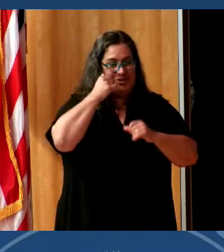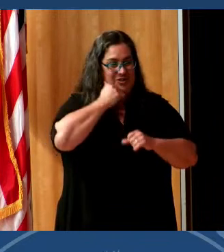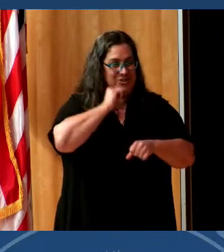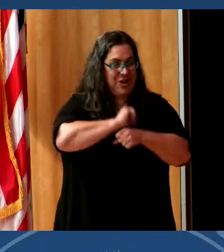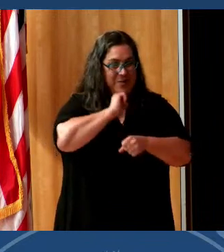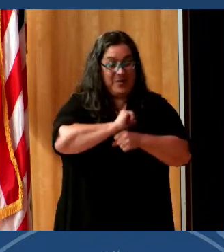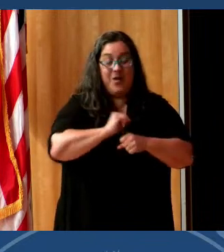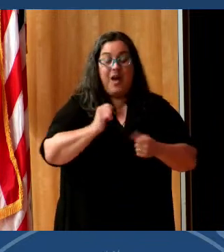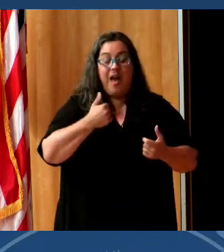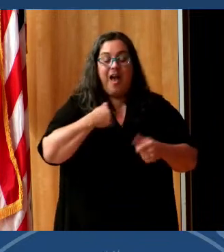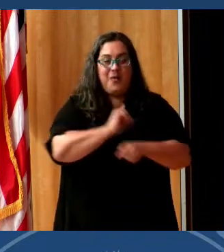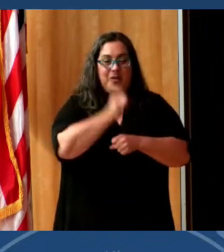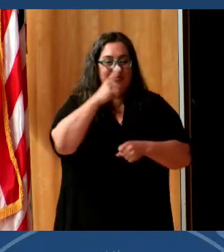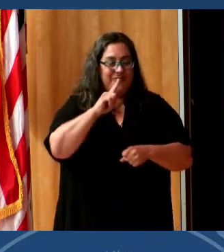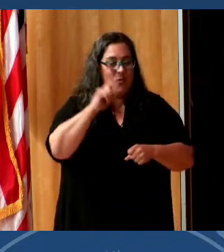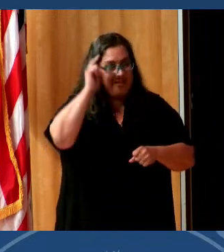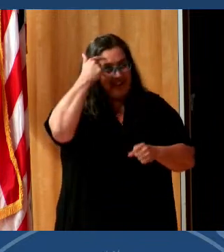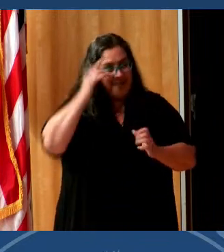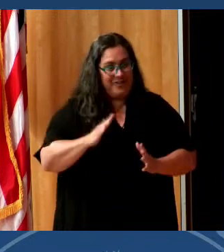here celebrating tonight.